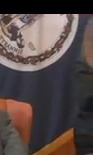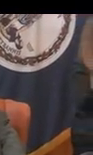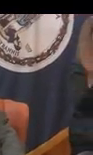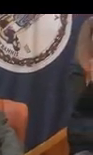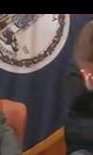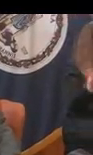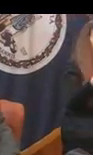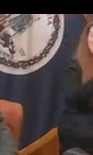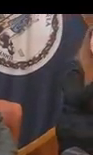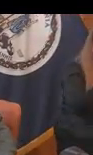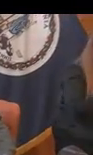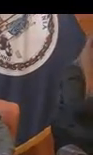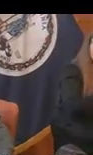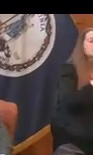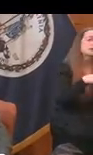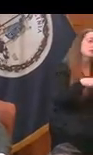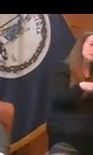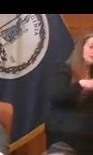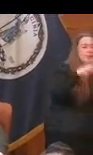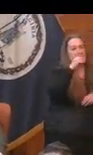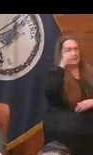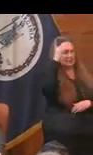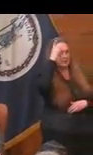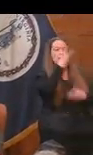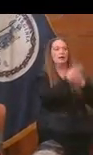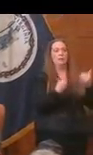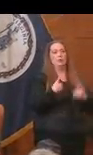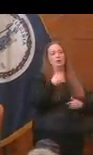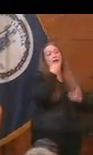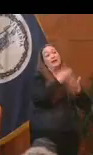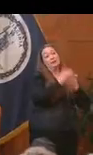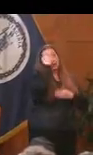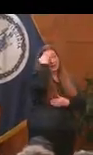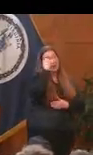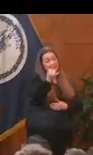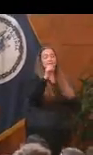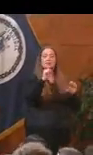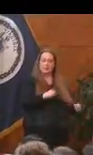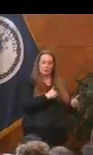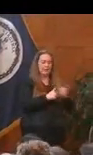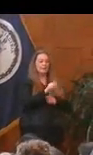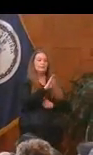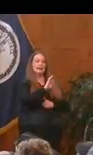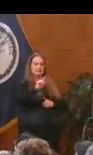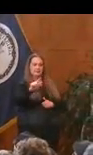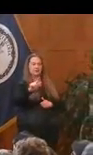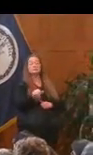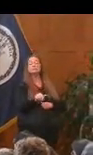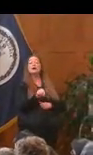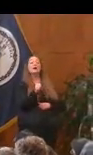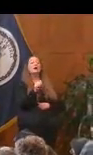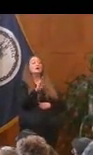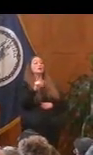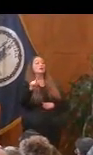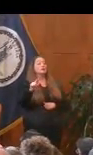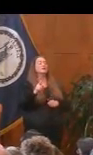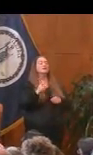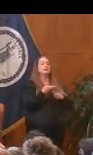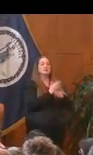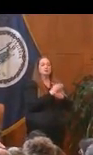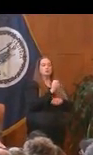good ideas, that there are things that we can't even have that cost curve down. Another bill that we've passed is the right of associations to